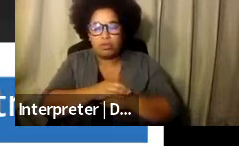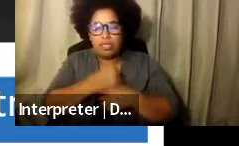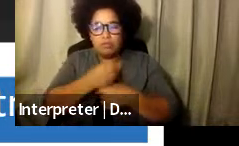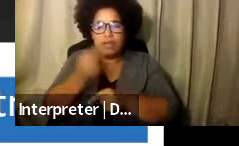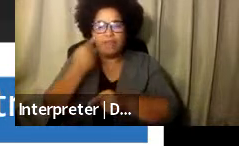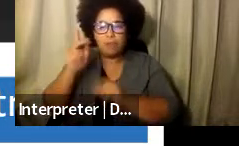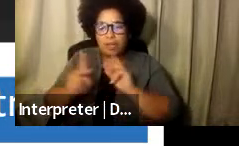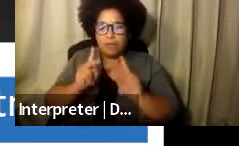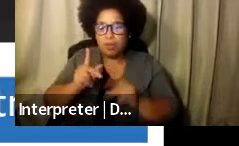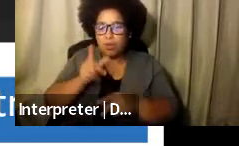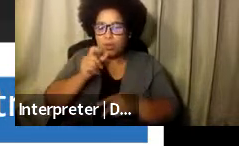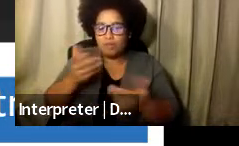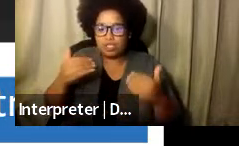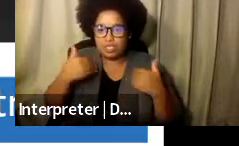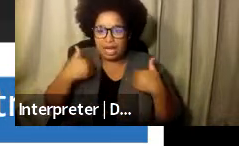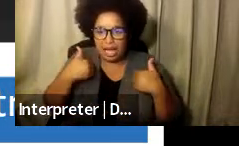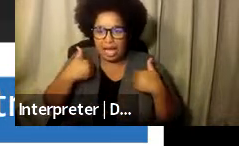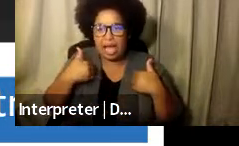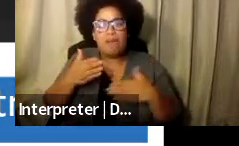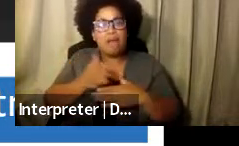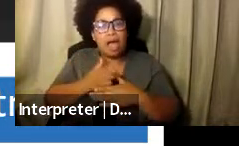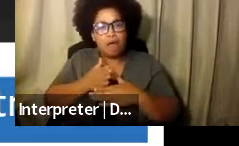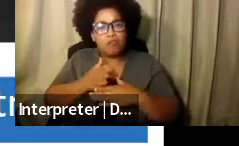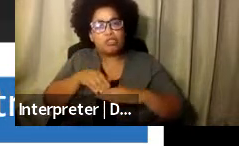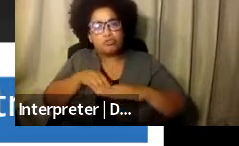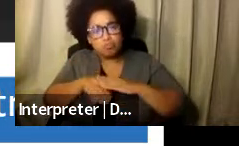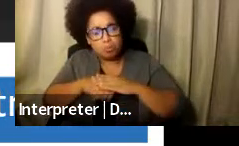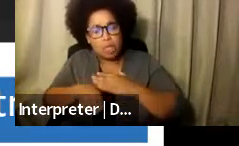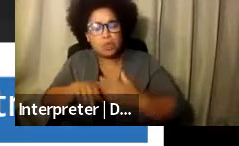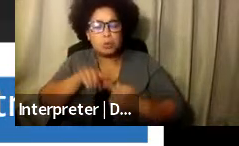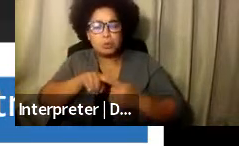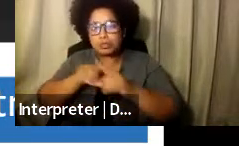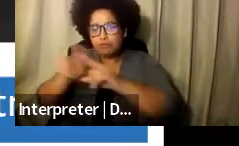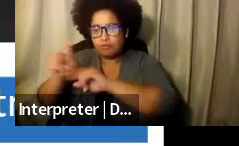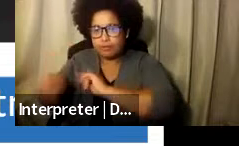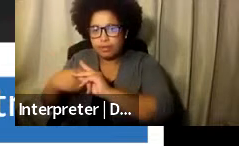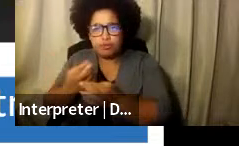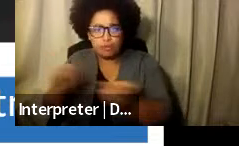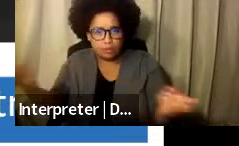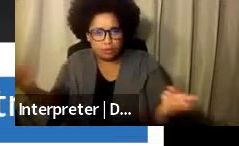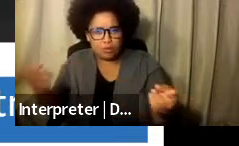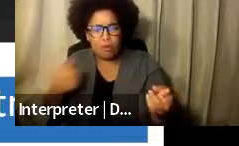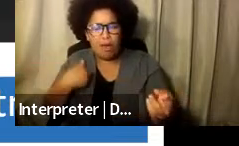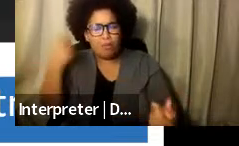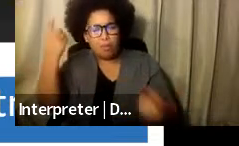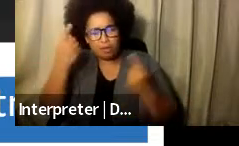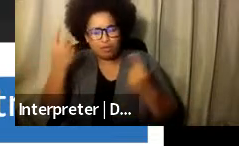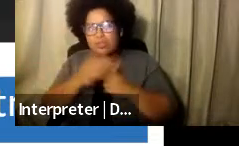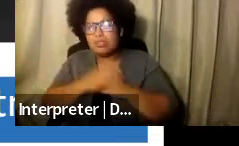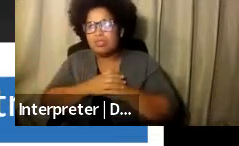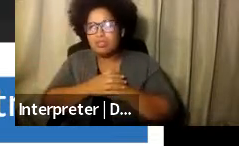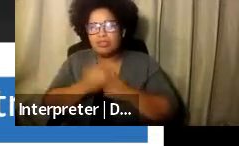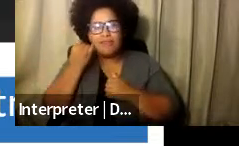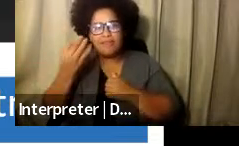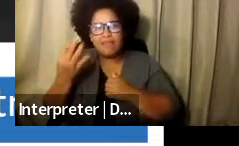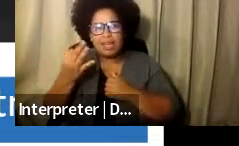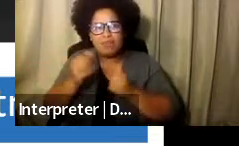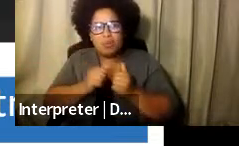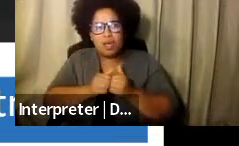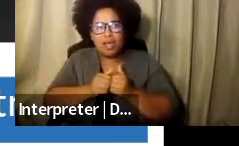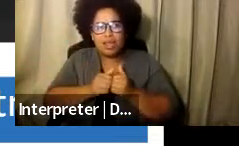for people who have sort of average access to these different kinds of resources. So I'm just wondering if, you know, even